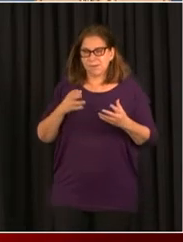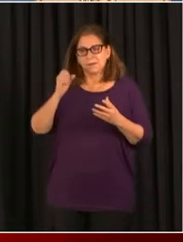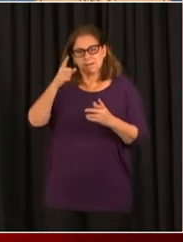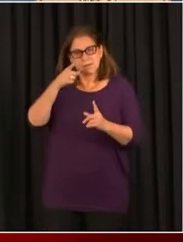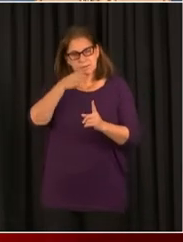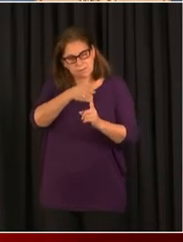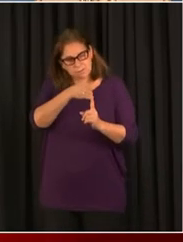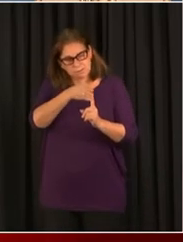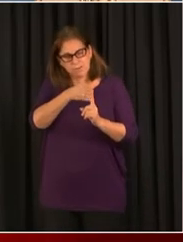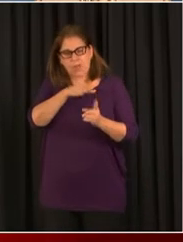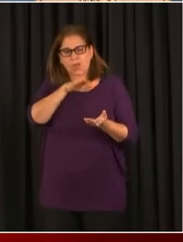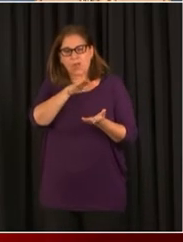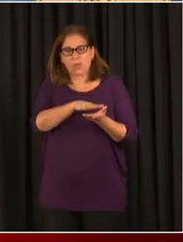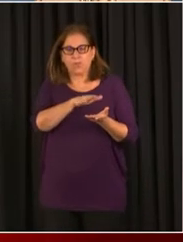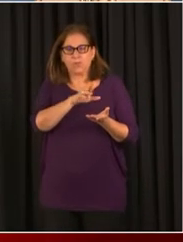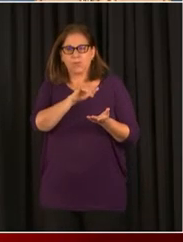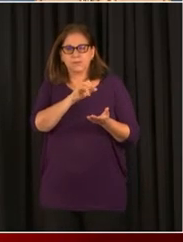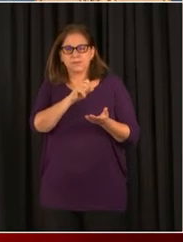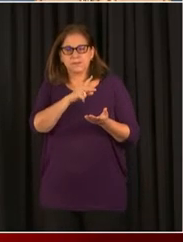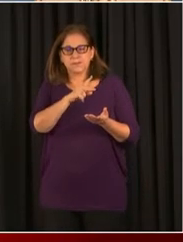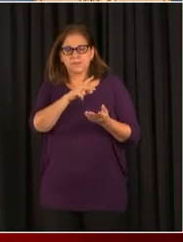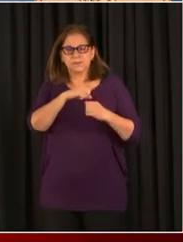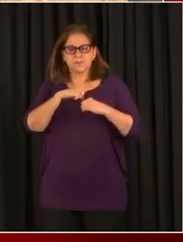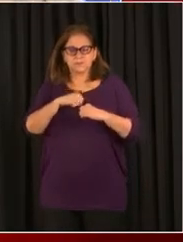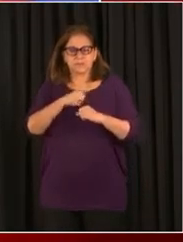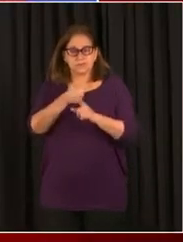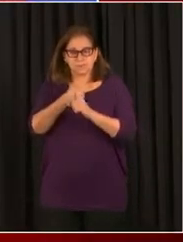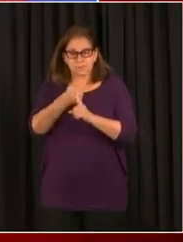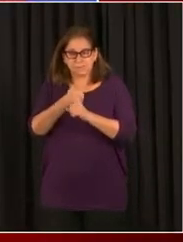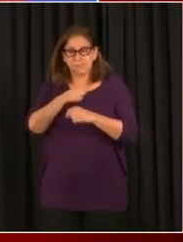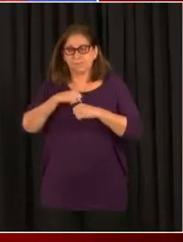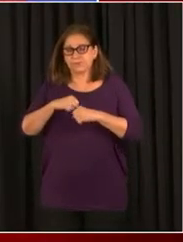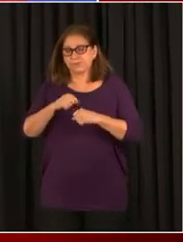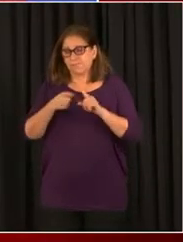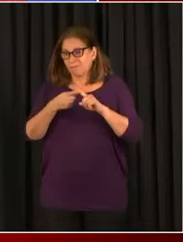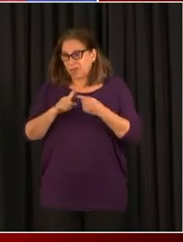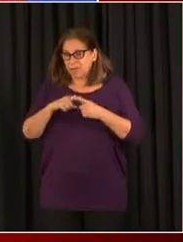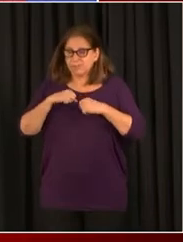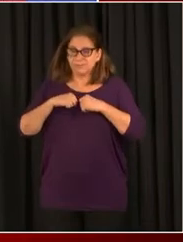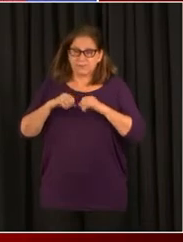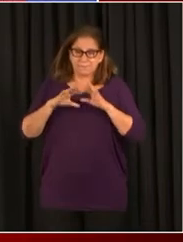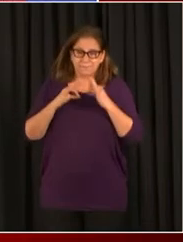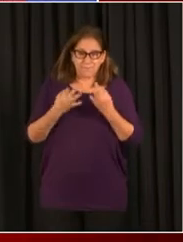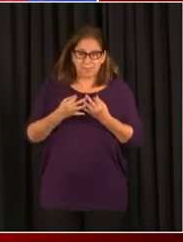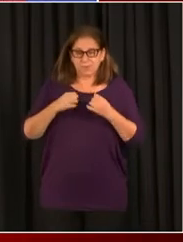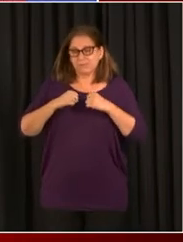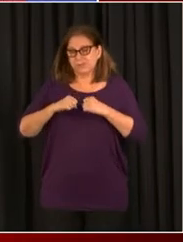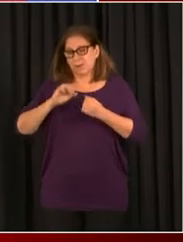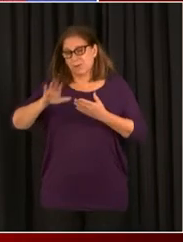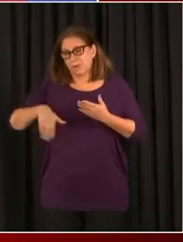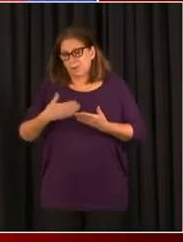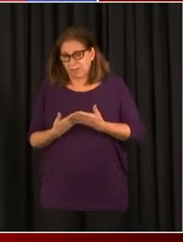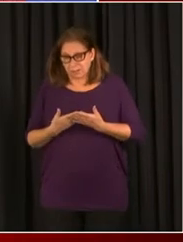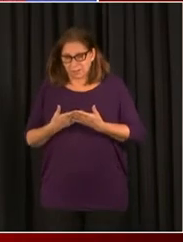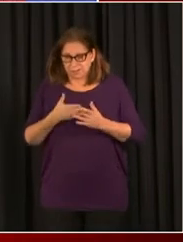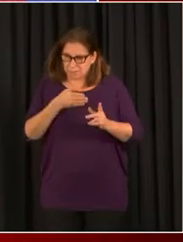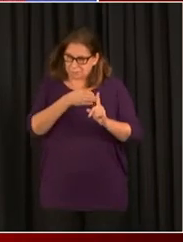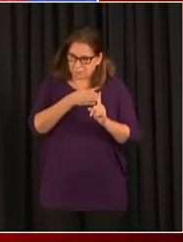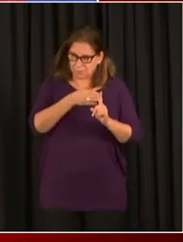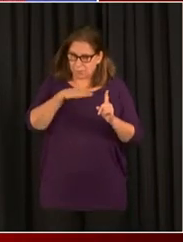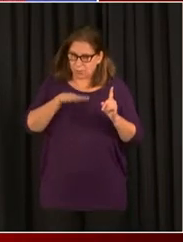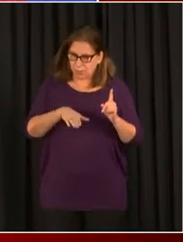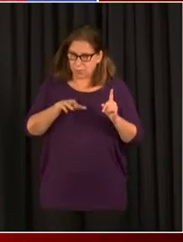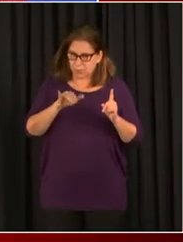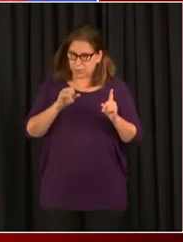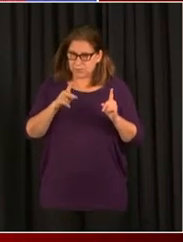and friends safe during this season. So with that, I think that is our update, and we have time